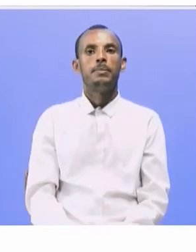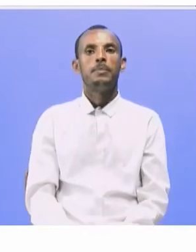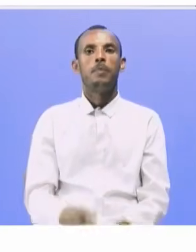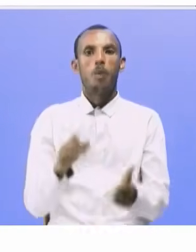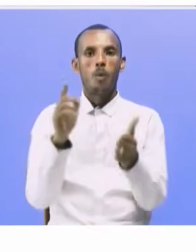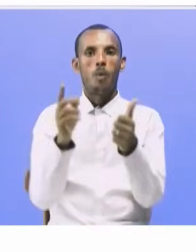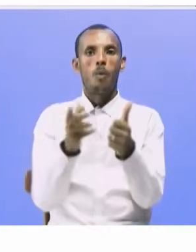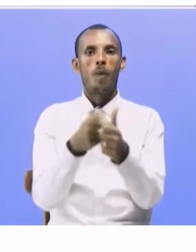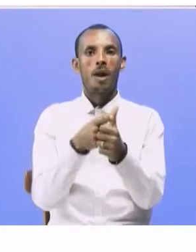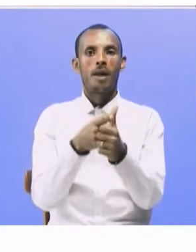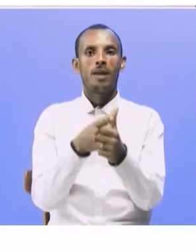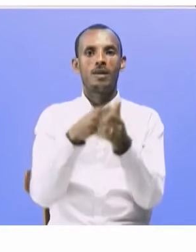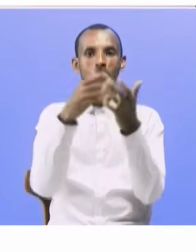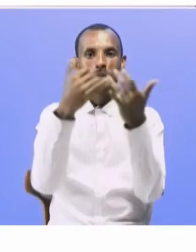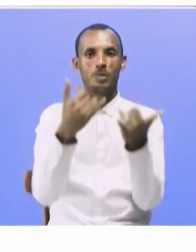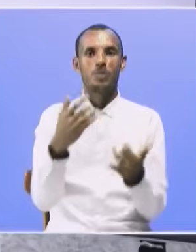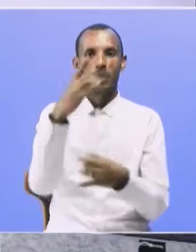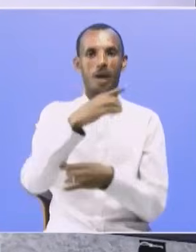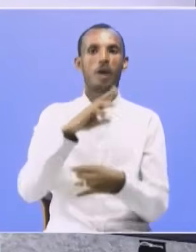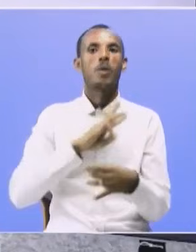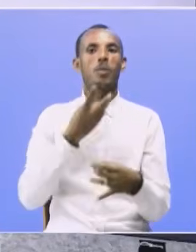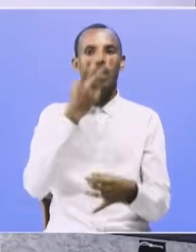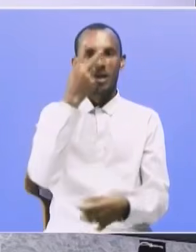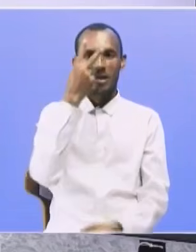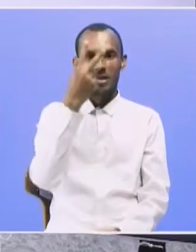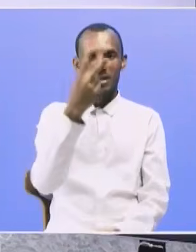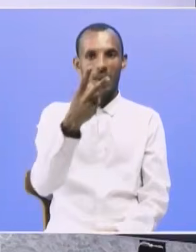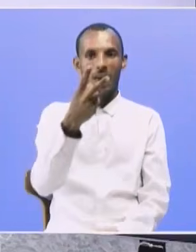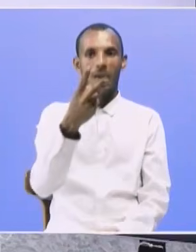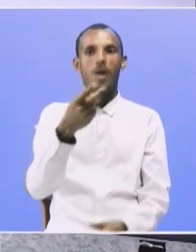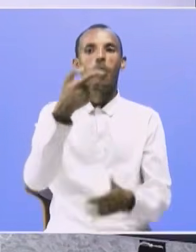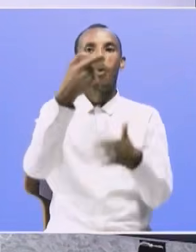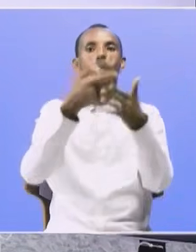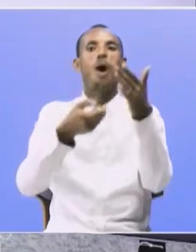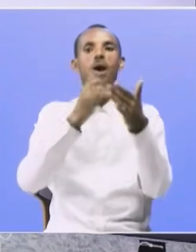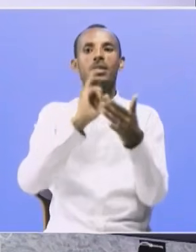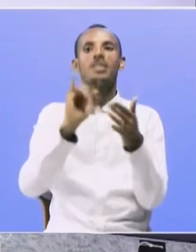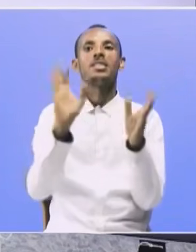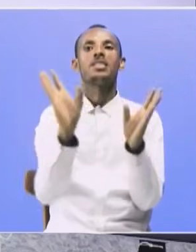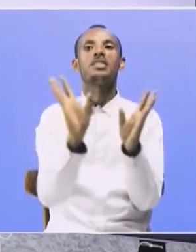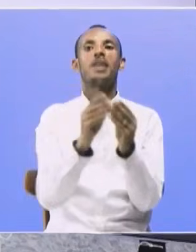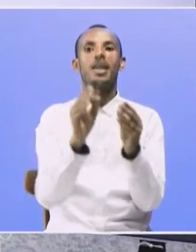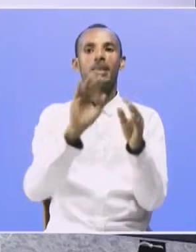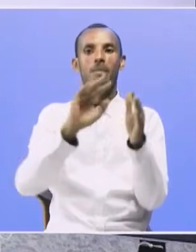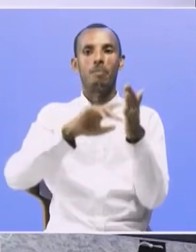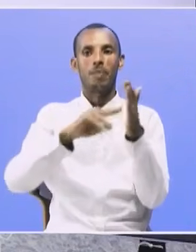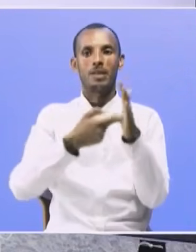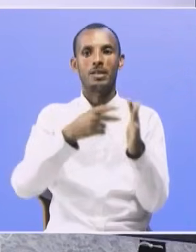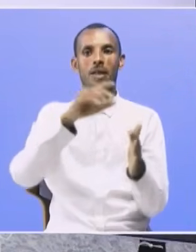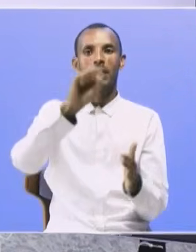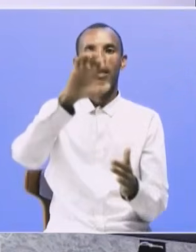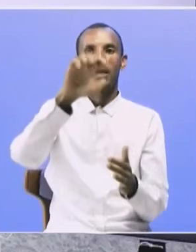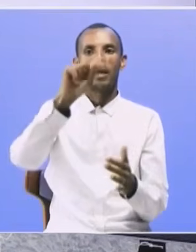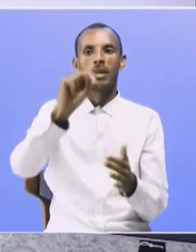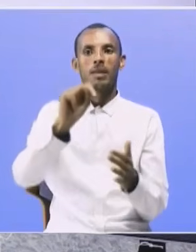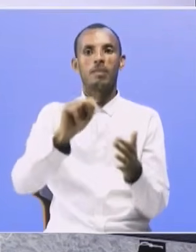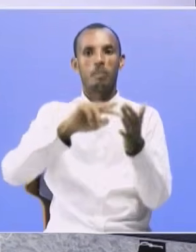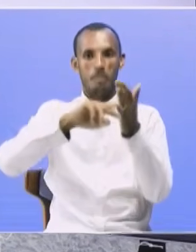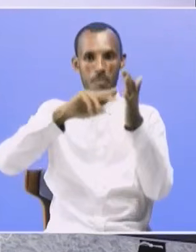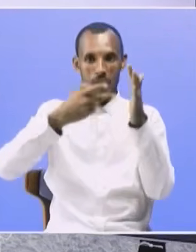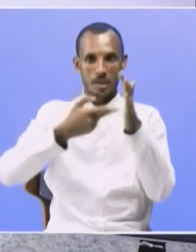1. Today we have seen what a set is. We defined set is the collection